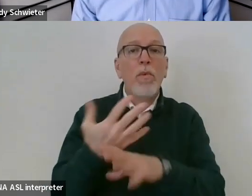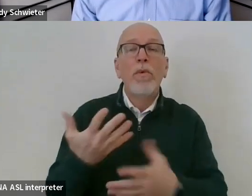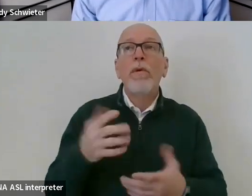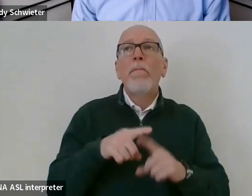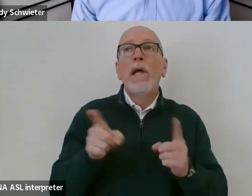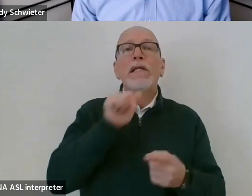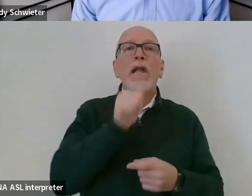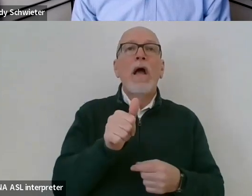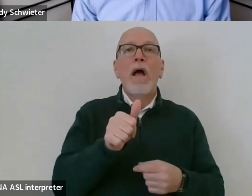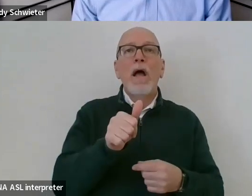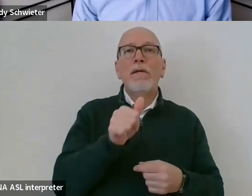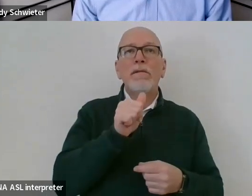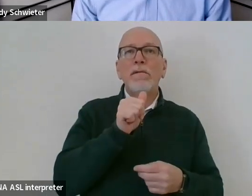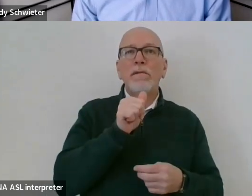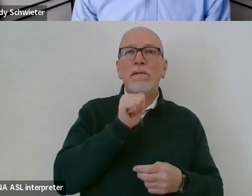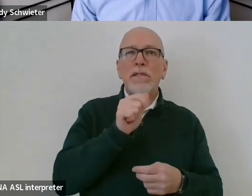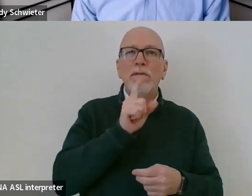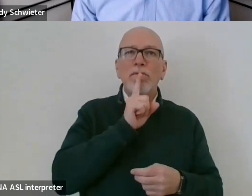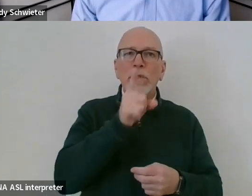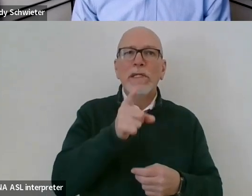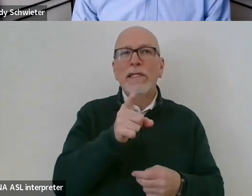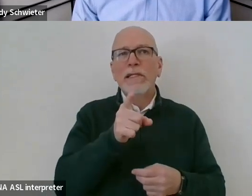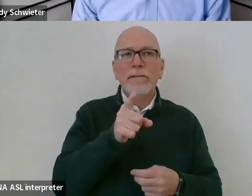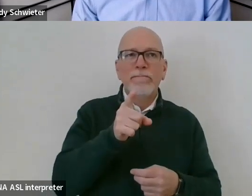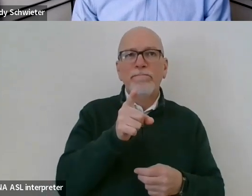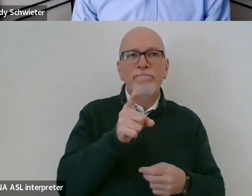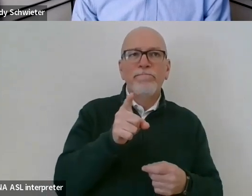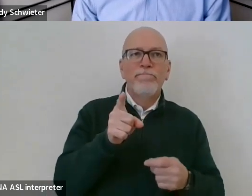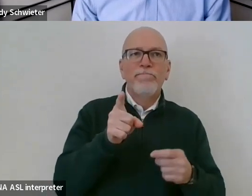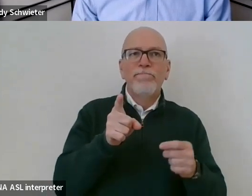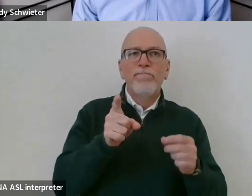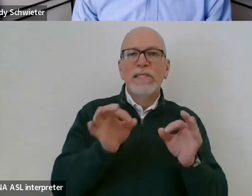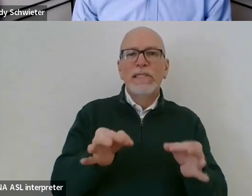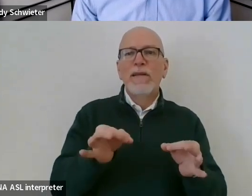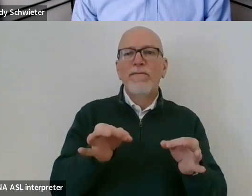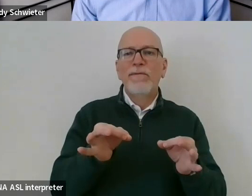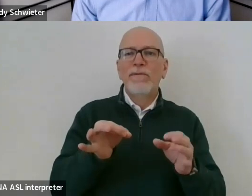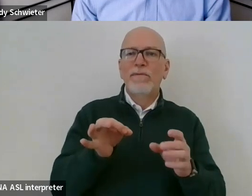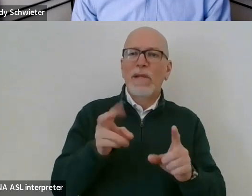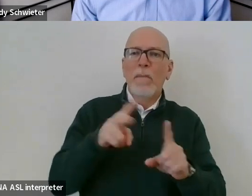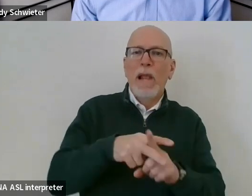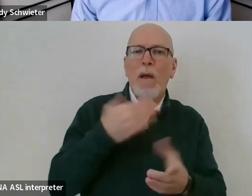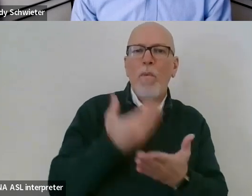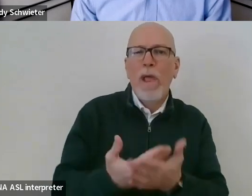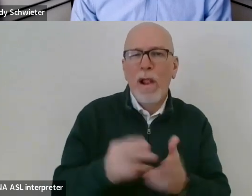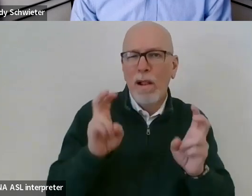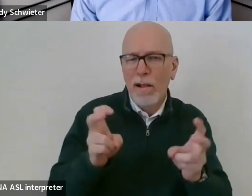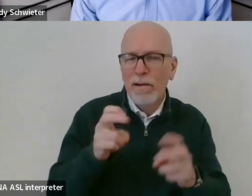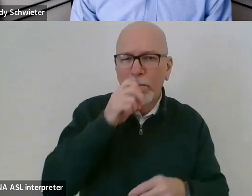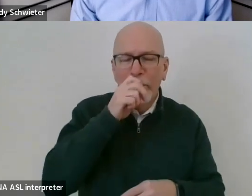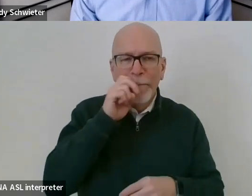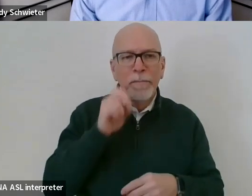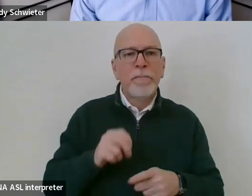but not really definitely applying that well, should I say. Yeah.